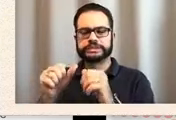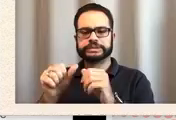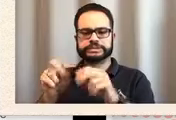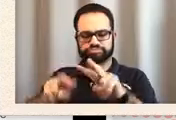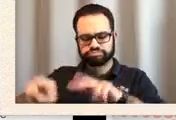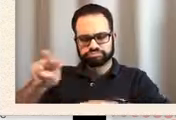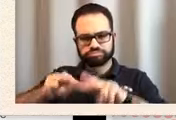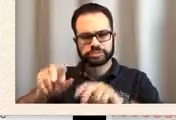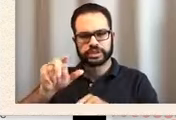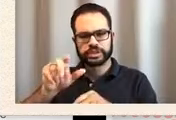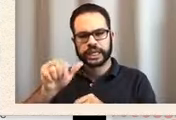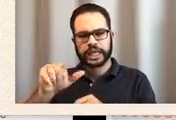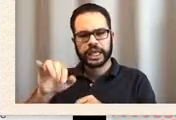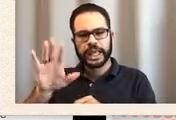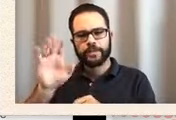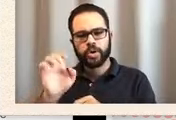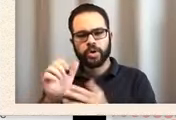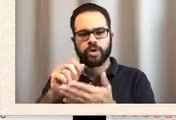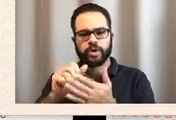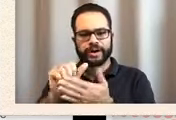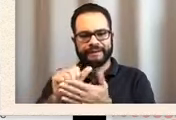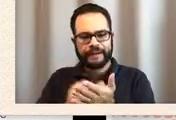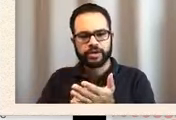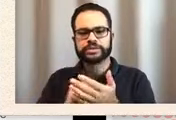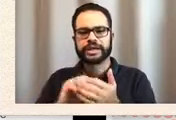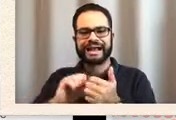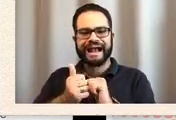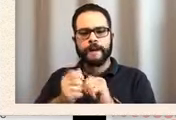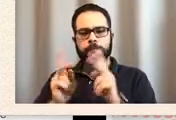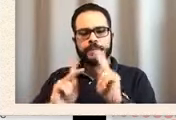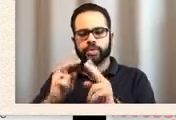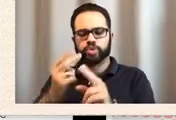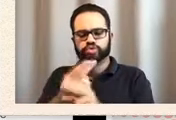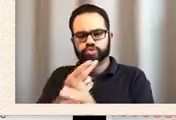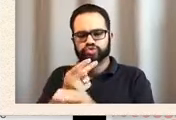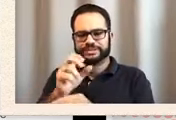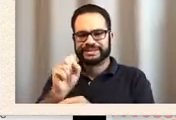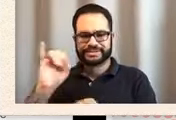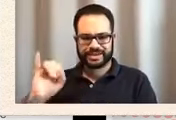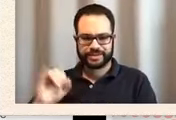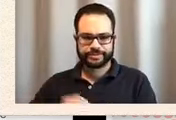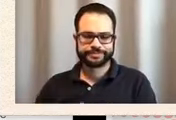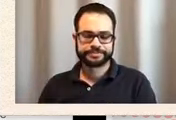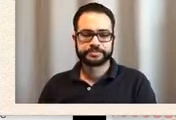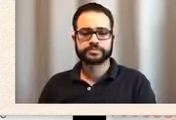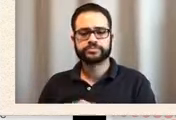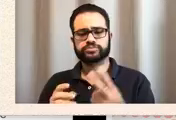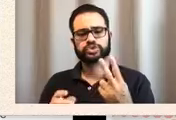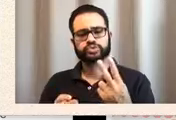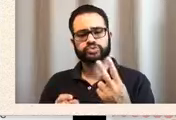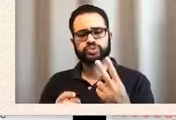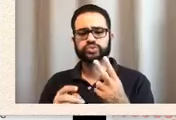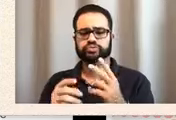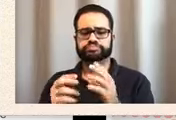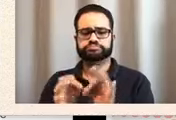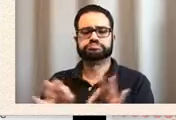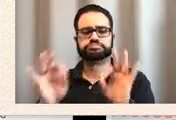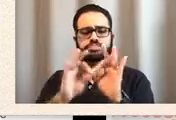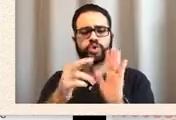accounts and specifically people on SSI. So the two big rules to remember is